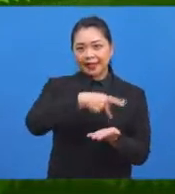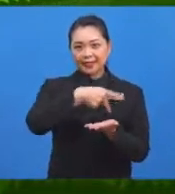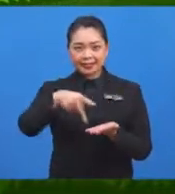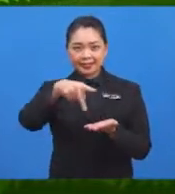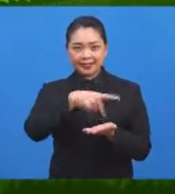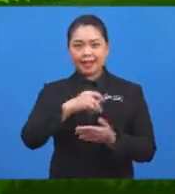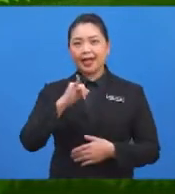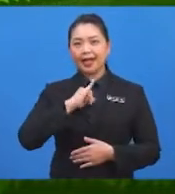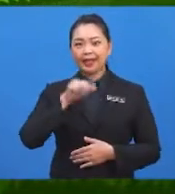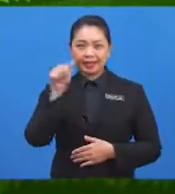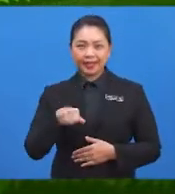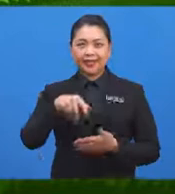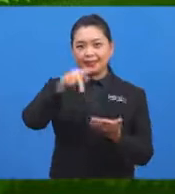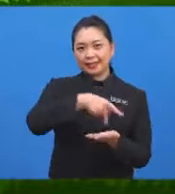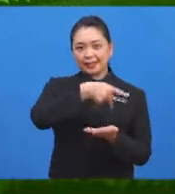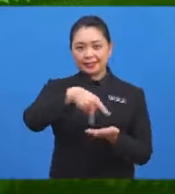Dance, I can dance.